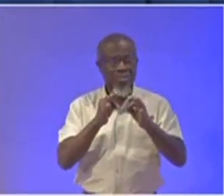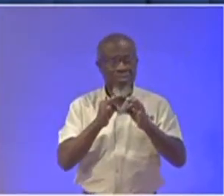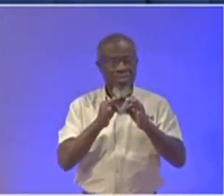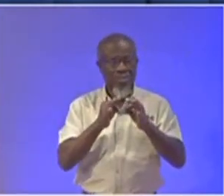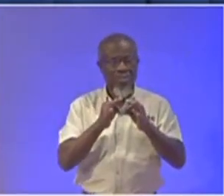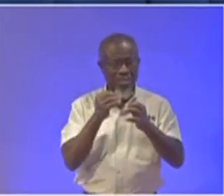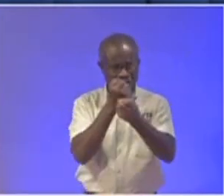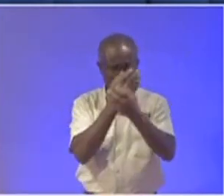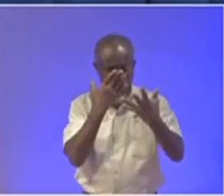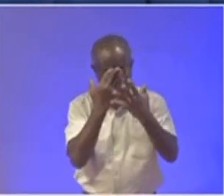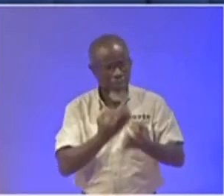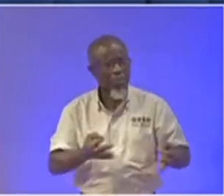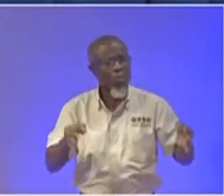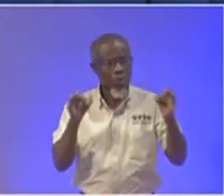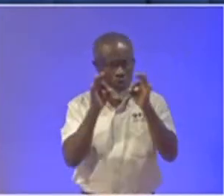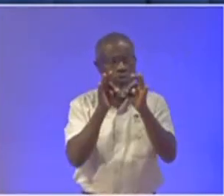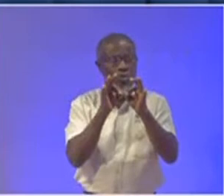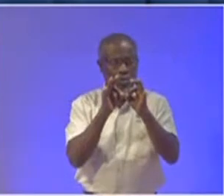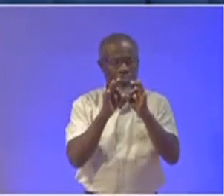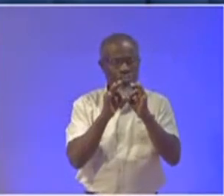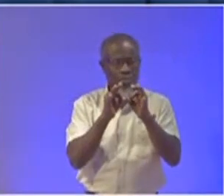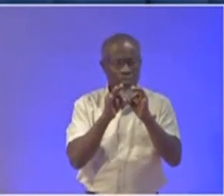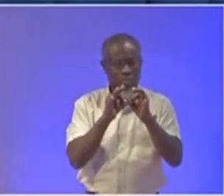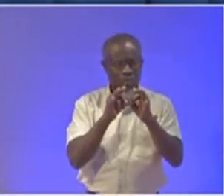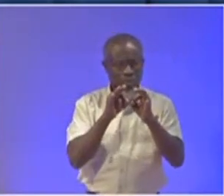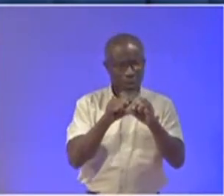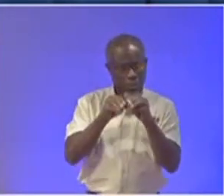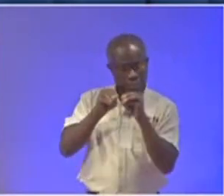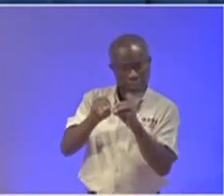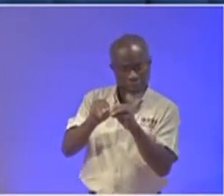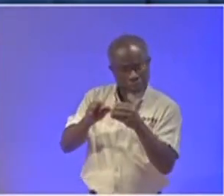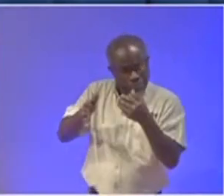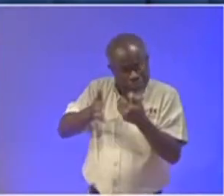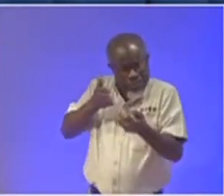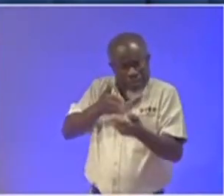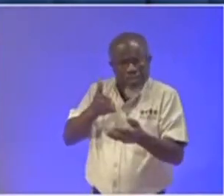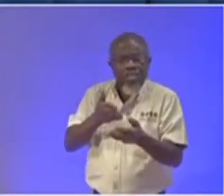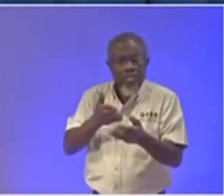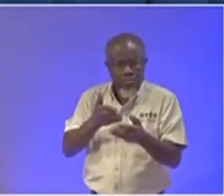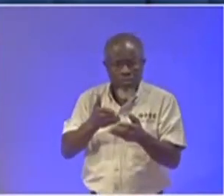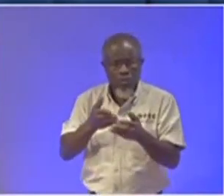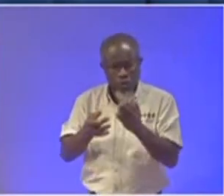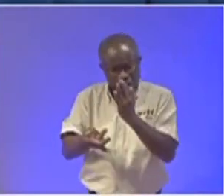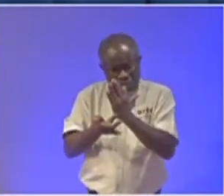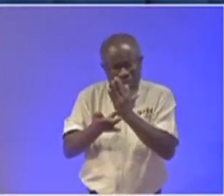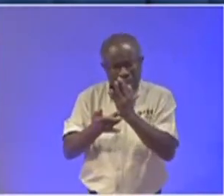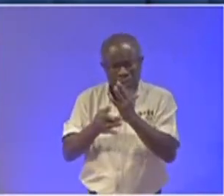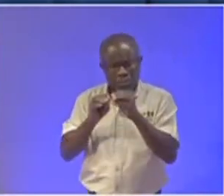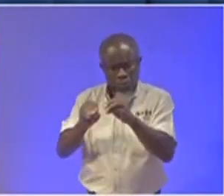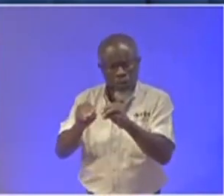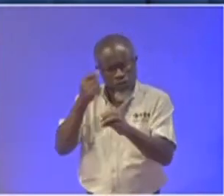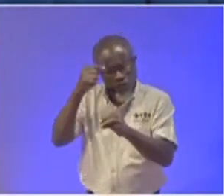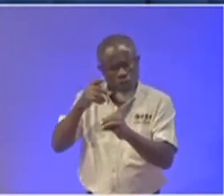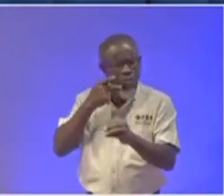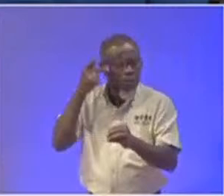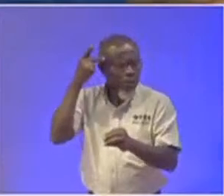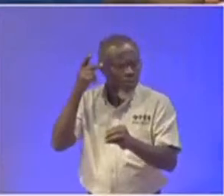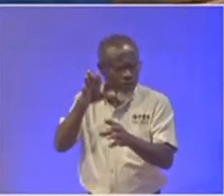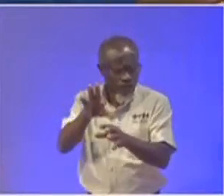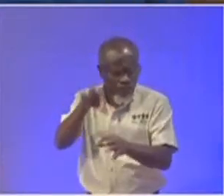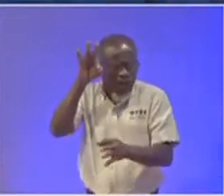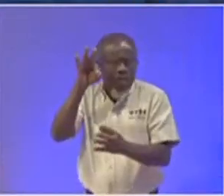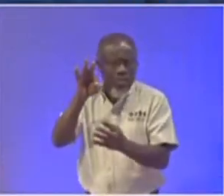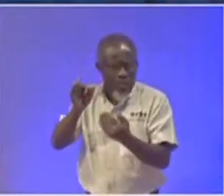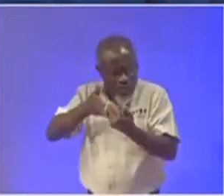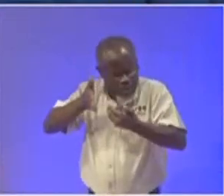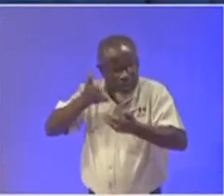way and digitize in such a way that parents can find out, my child come to school, they get an email right away. The teacher don't have to go